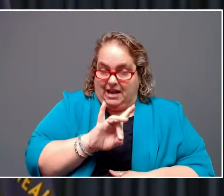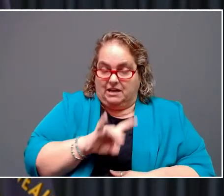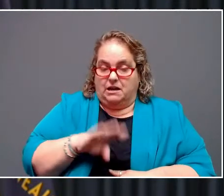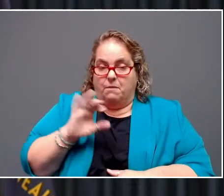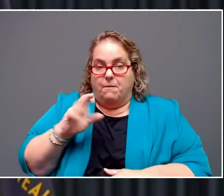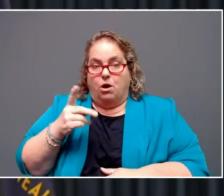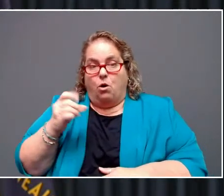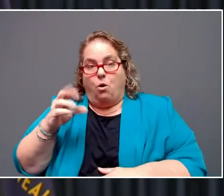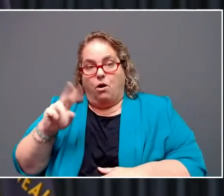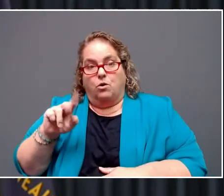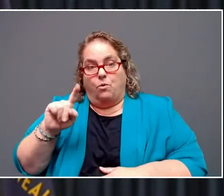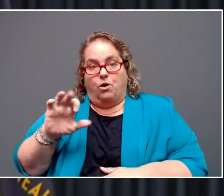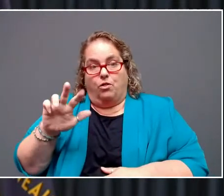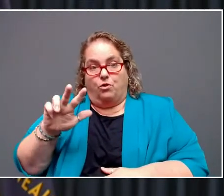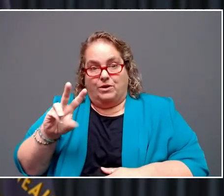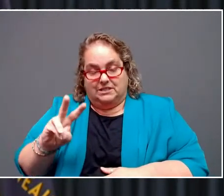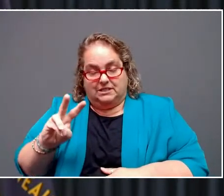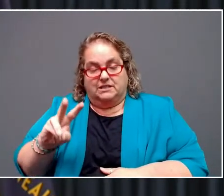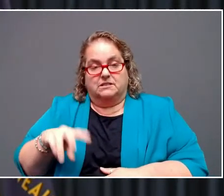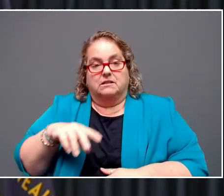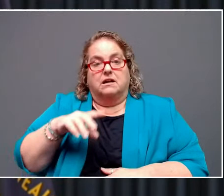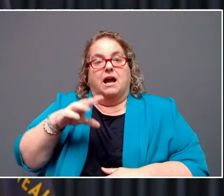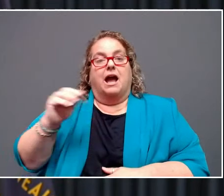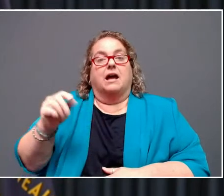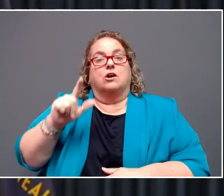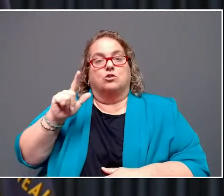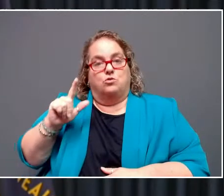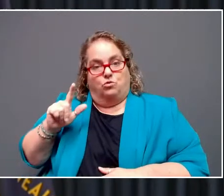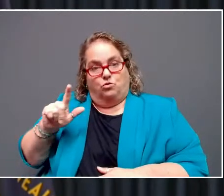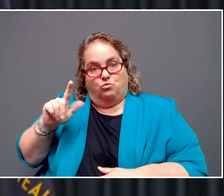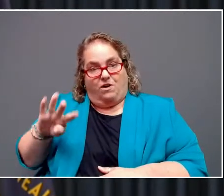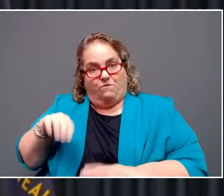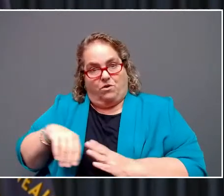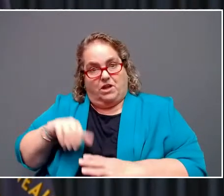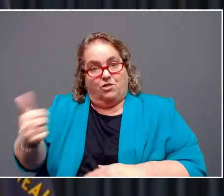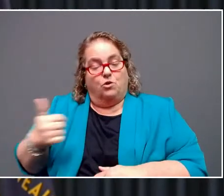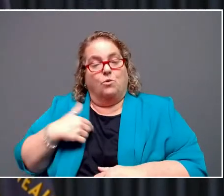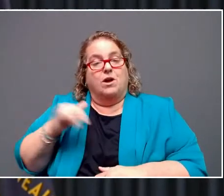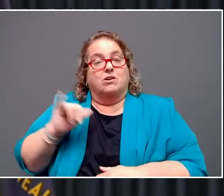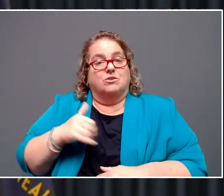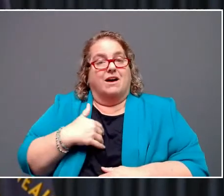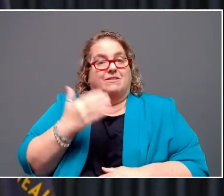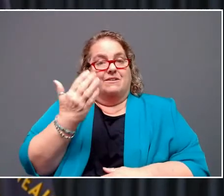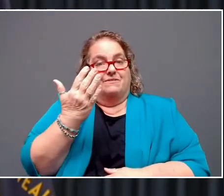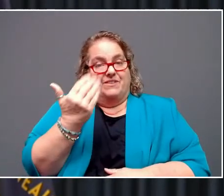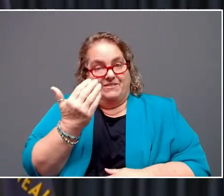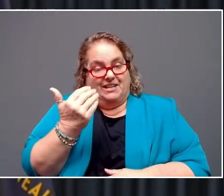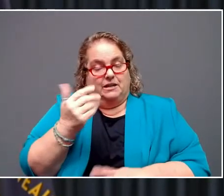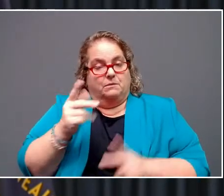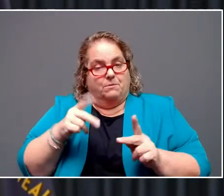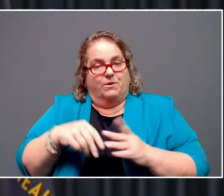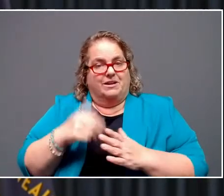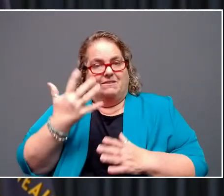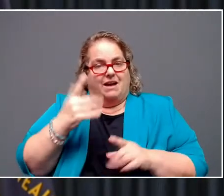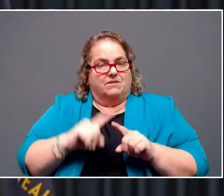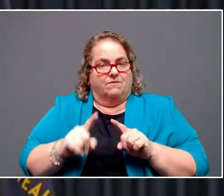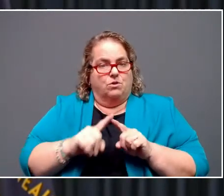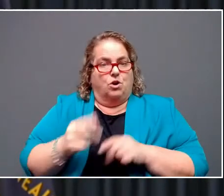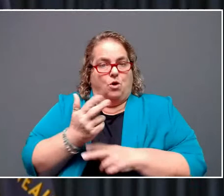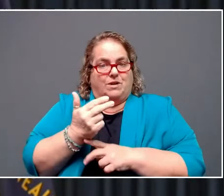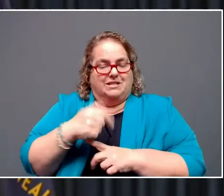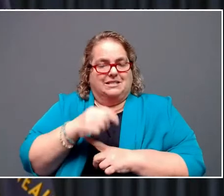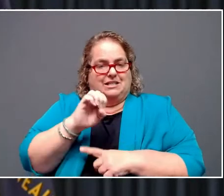24. We're also sheltering 15 individuals in 5 hotels in Eastern Kentucky. As a